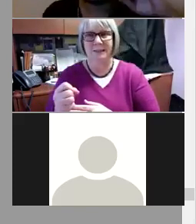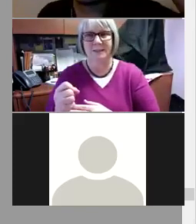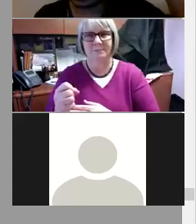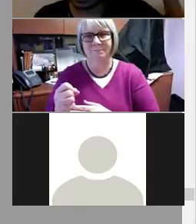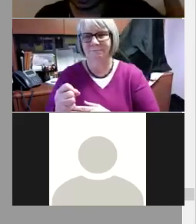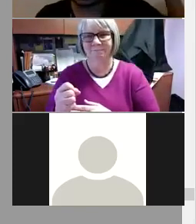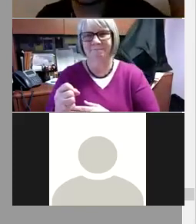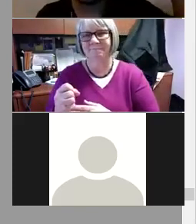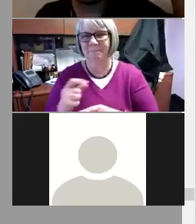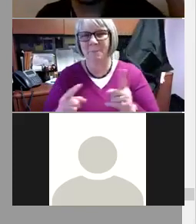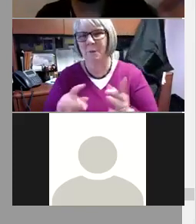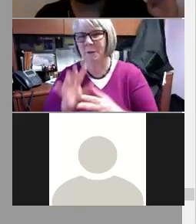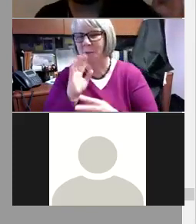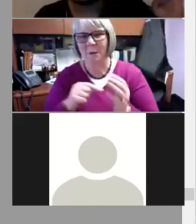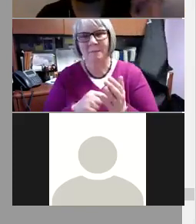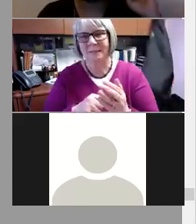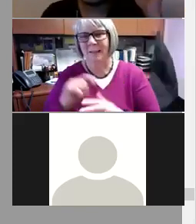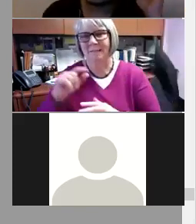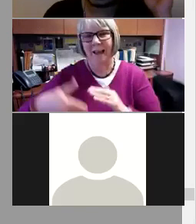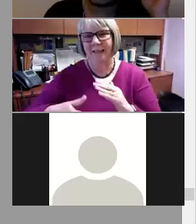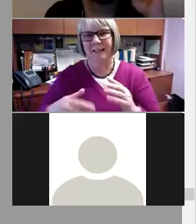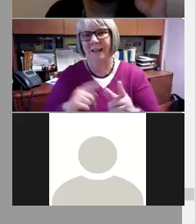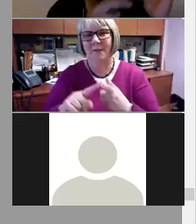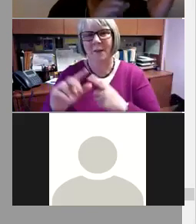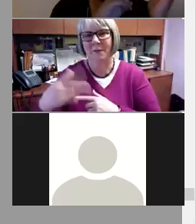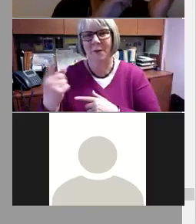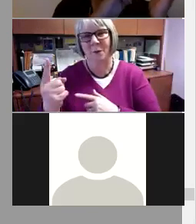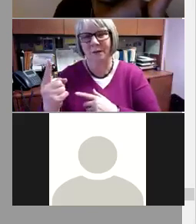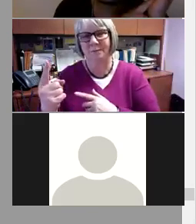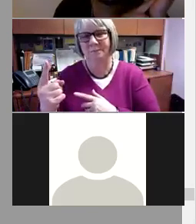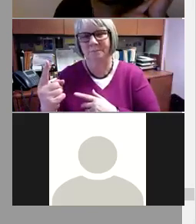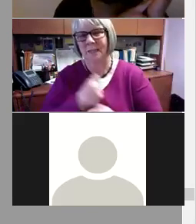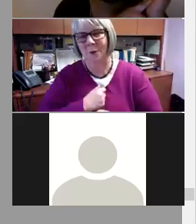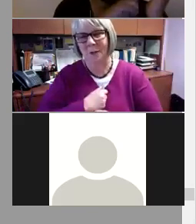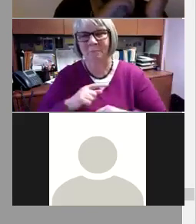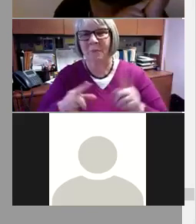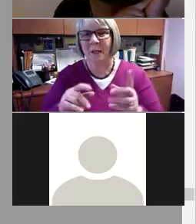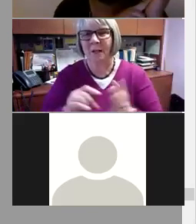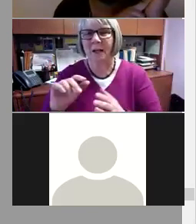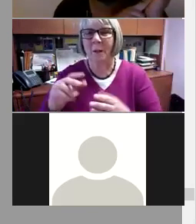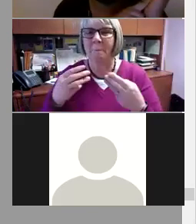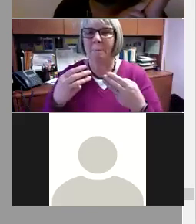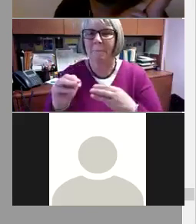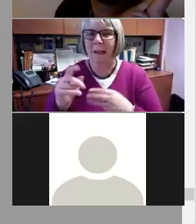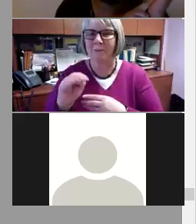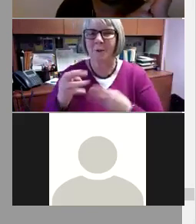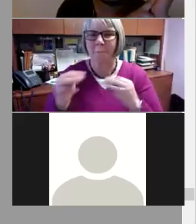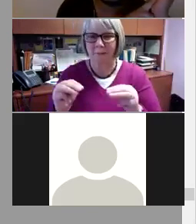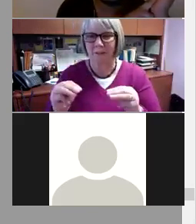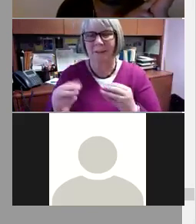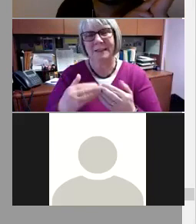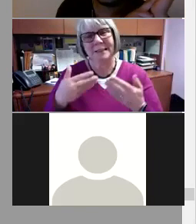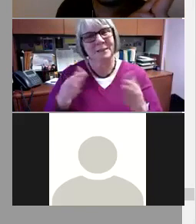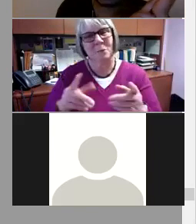will talk about this at the last. And the third one is master method. That master method is the easiest way to compute